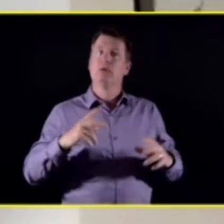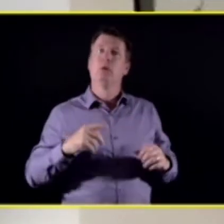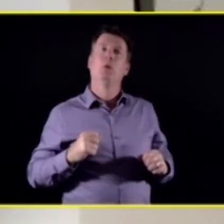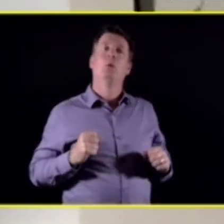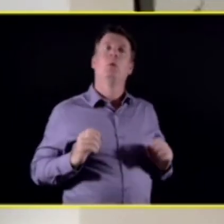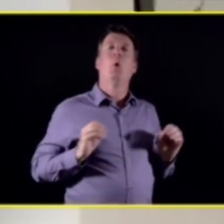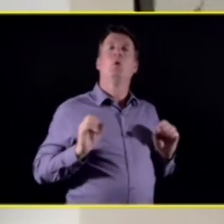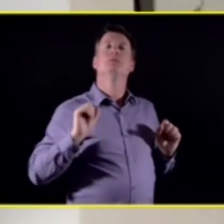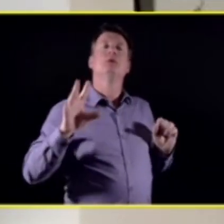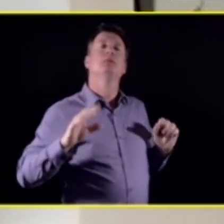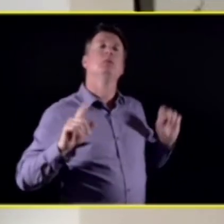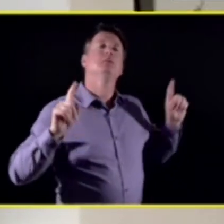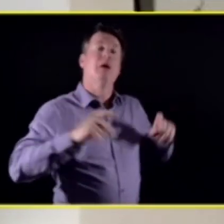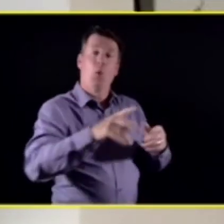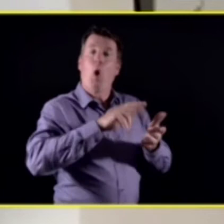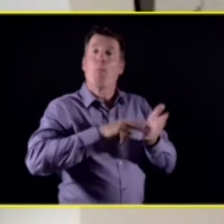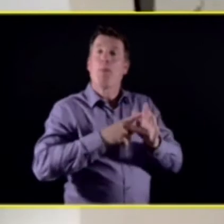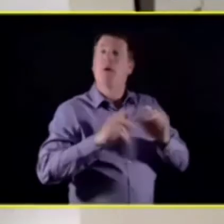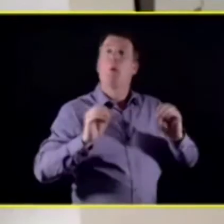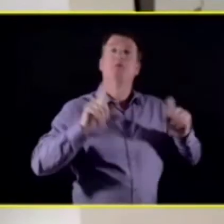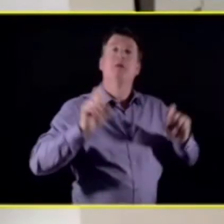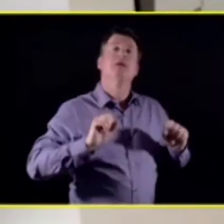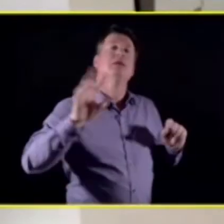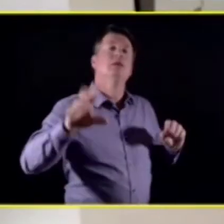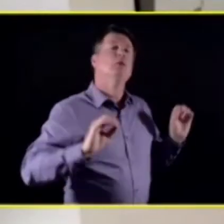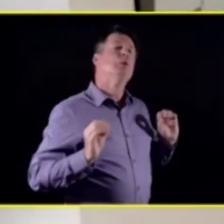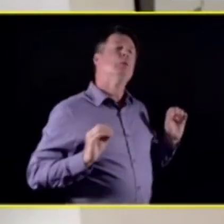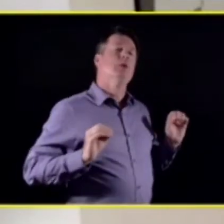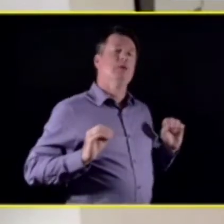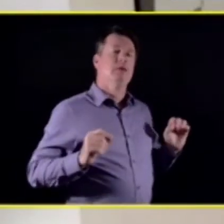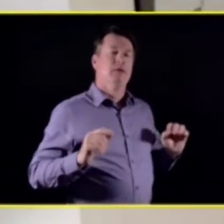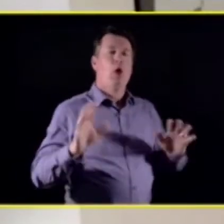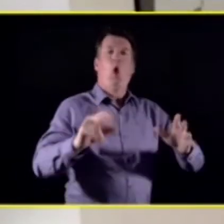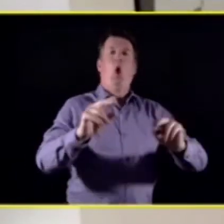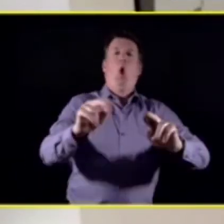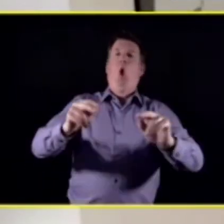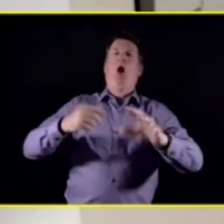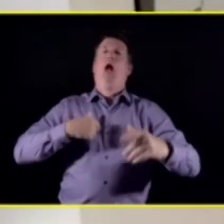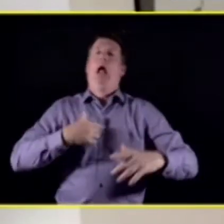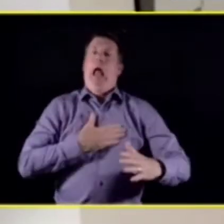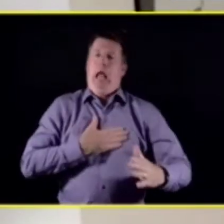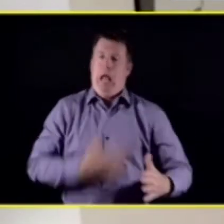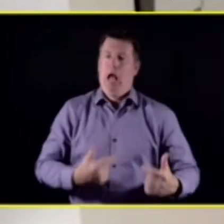Well, glad to hear that they're checking up on you. They surely are.